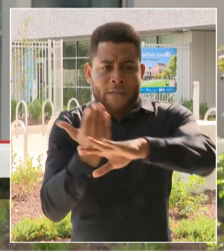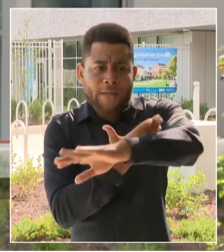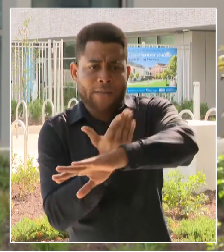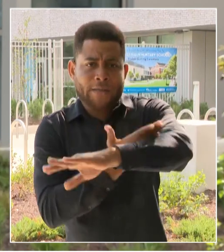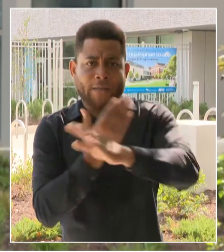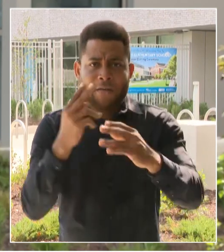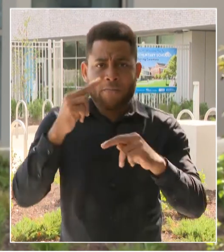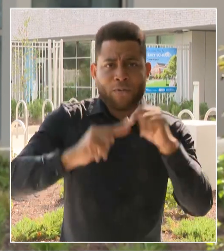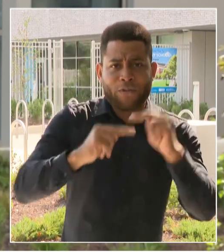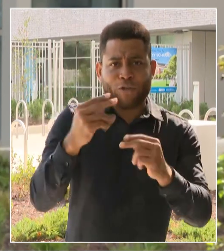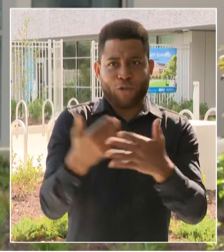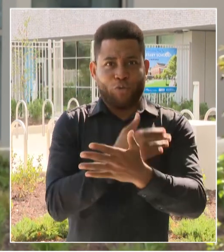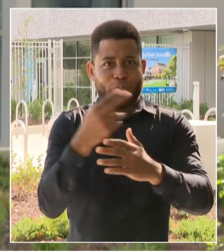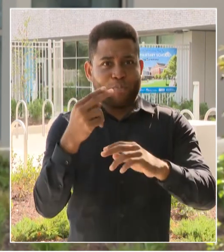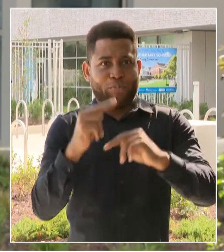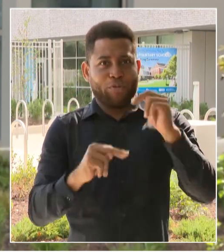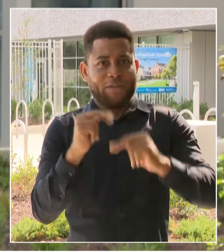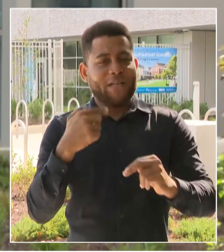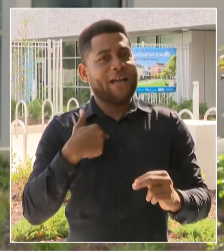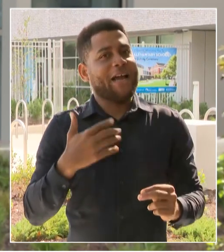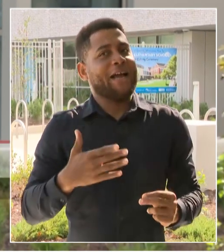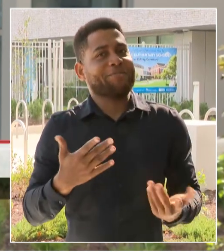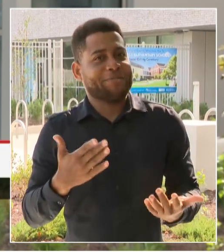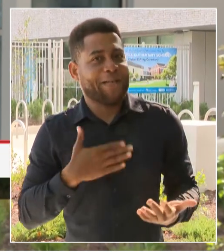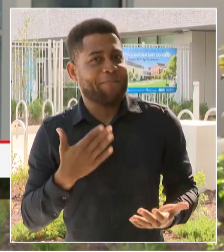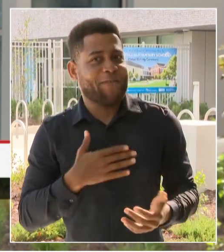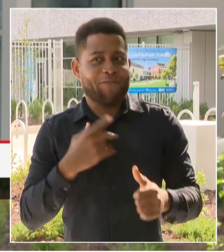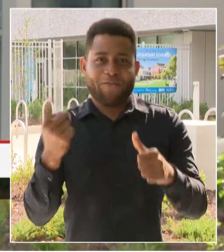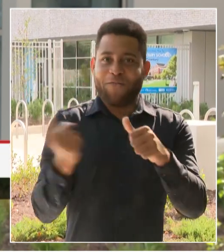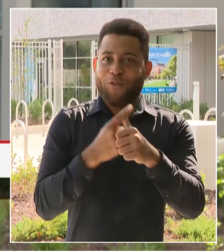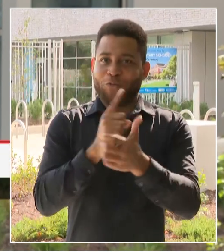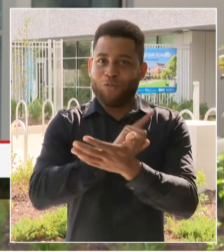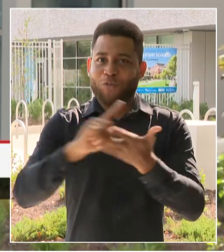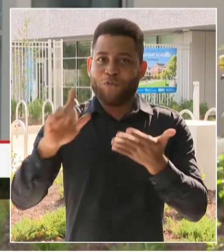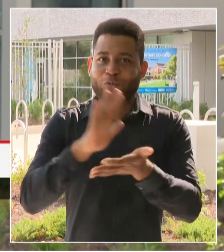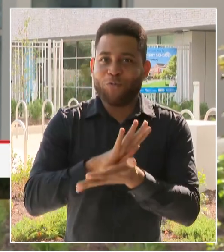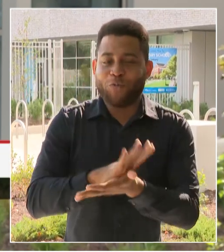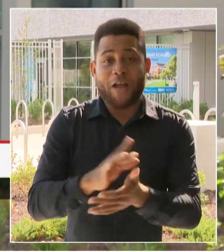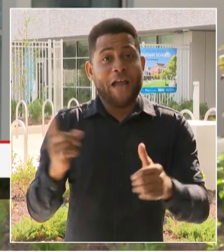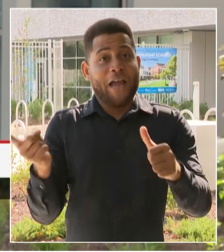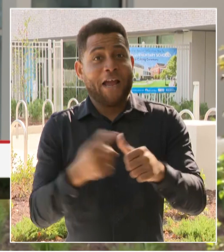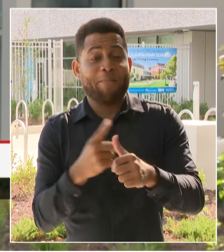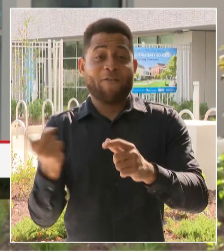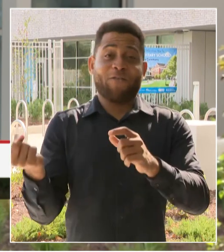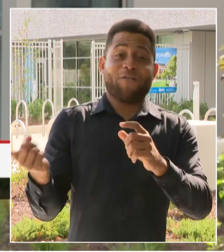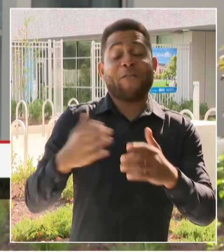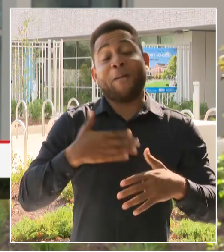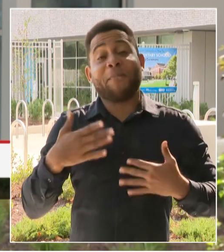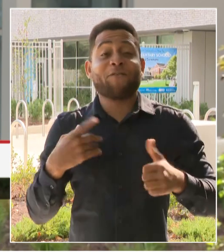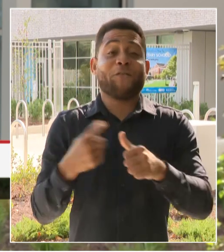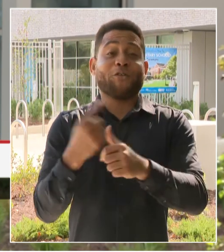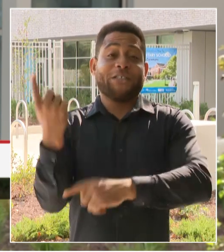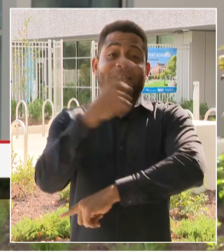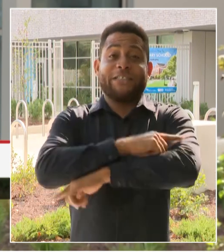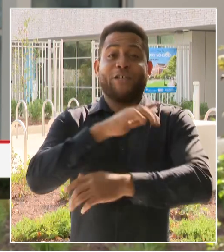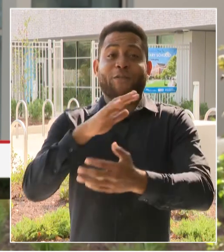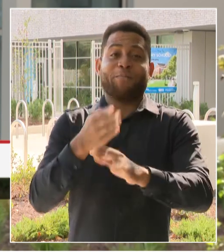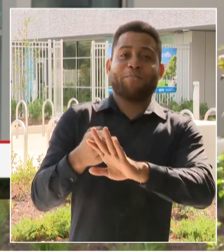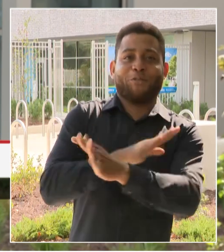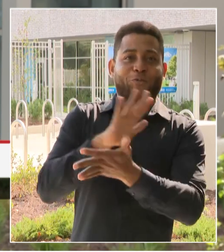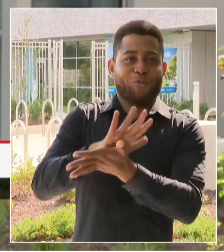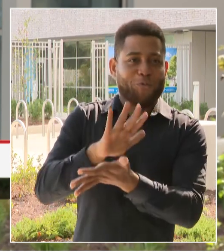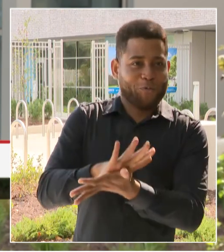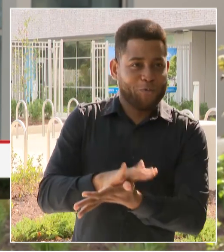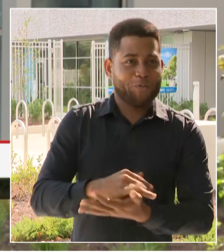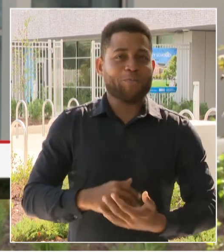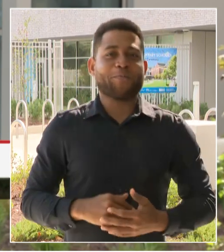week of school. Happy first day of pre-K to all the families. In a minute, we are going to tour this beautiful